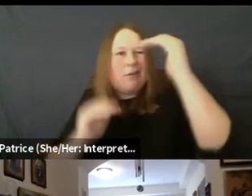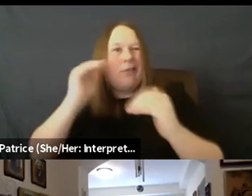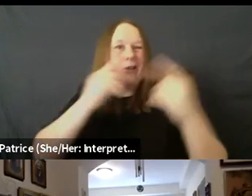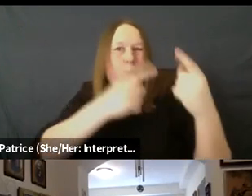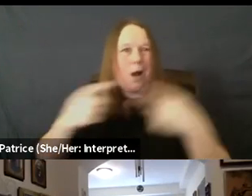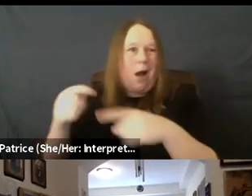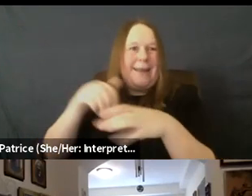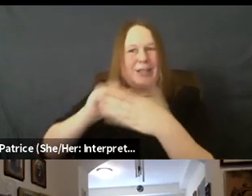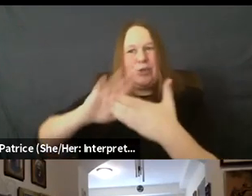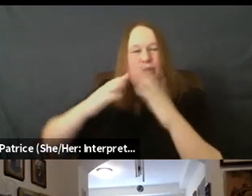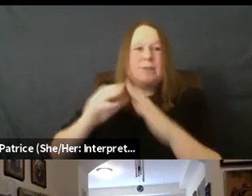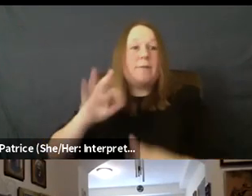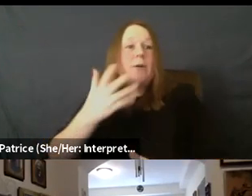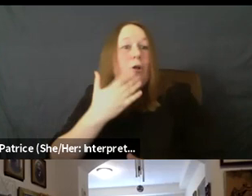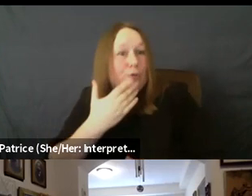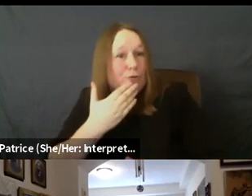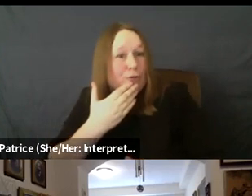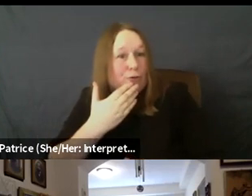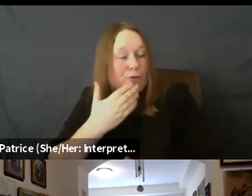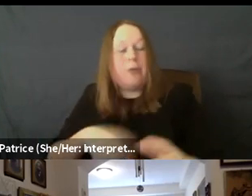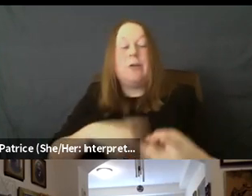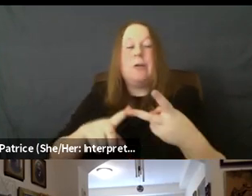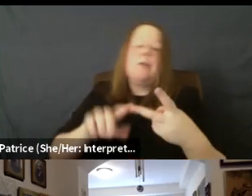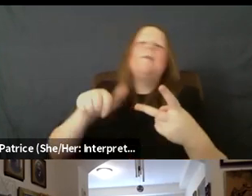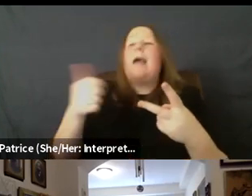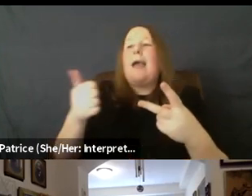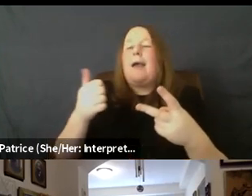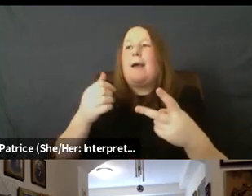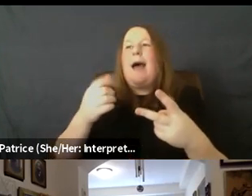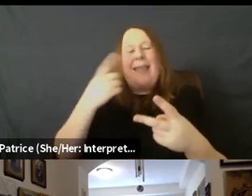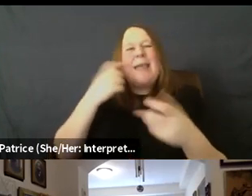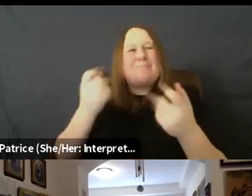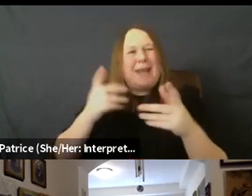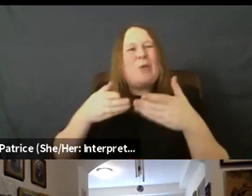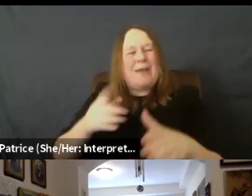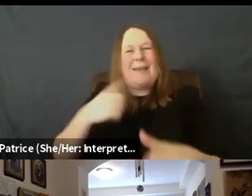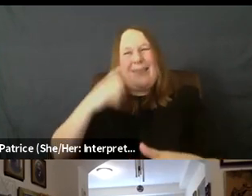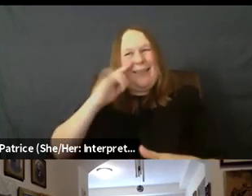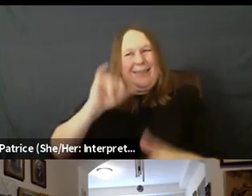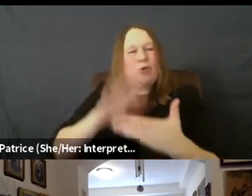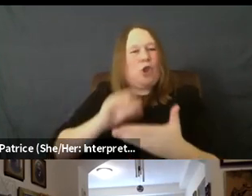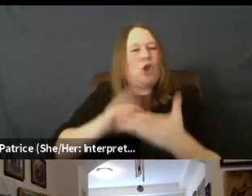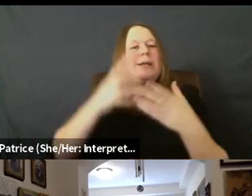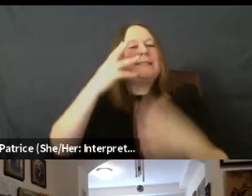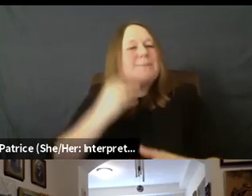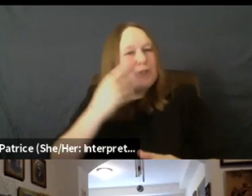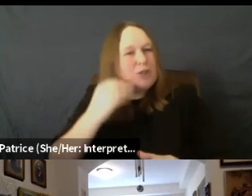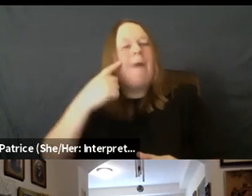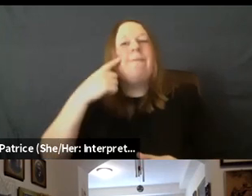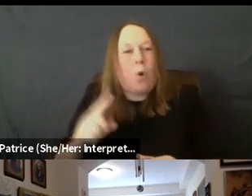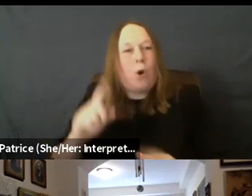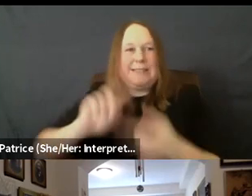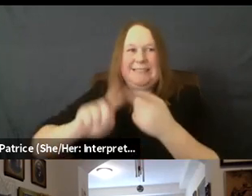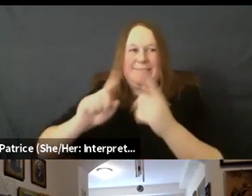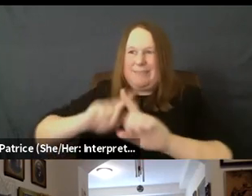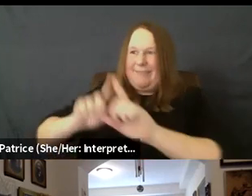in communities of color. And I think in many ways it was really a learning experience for different